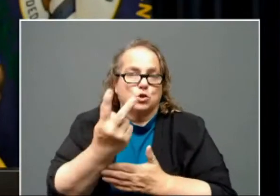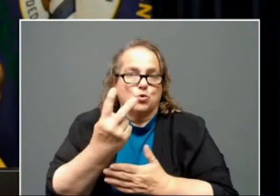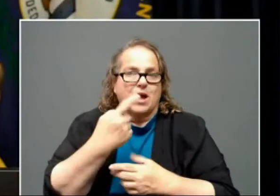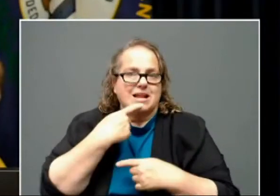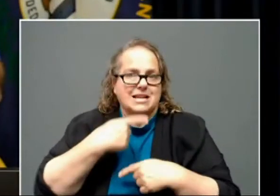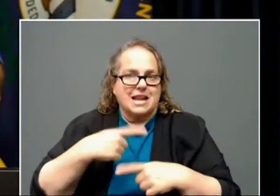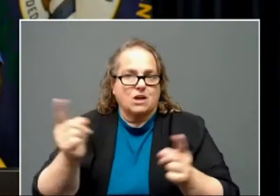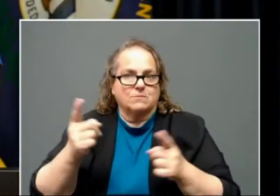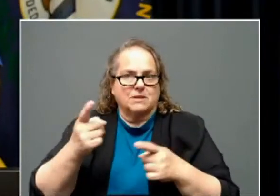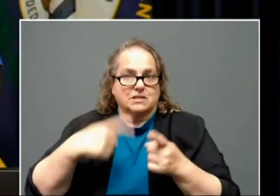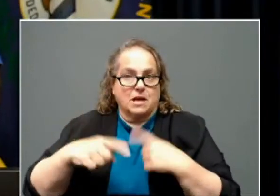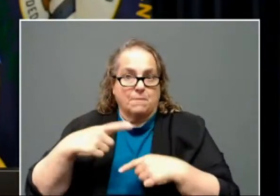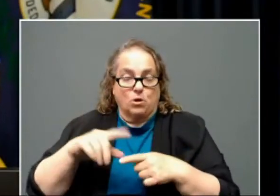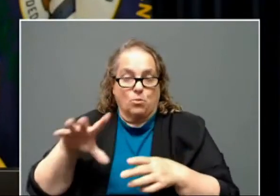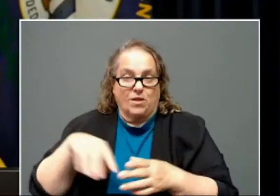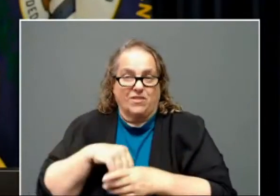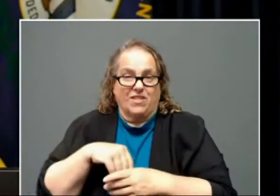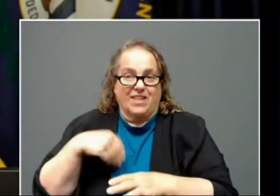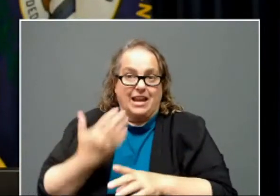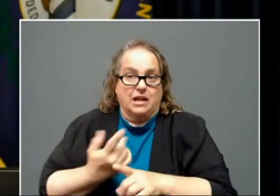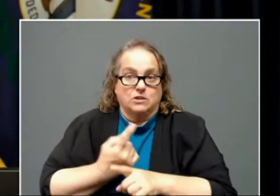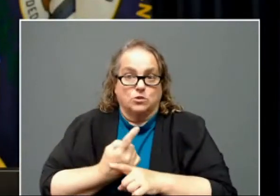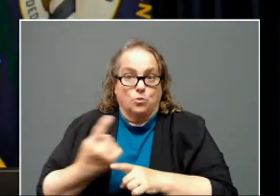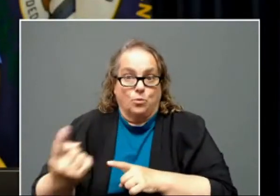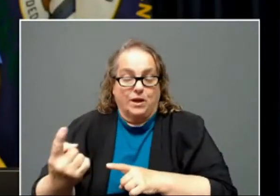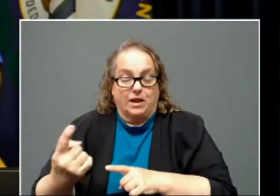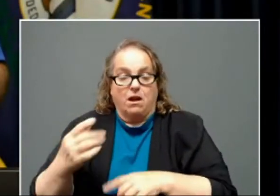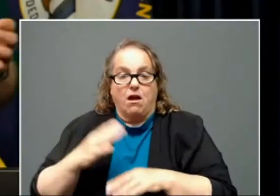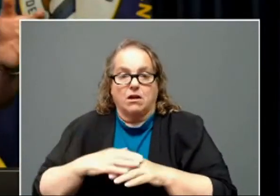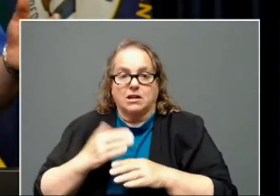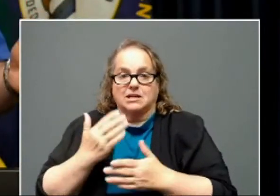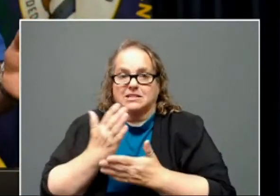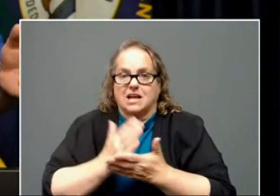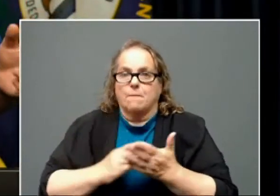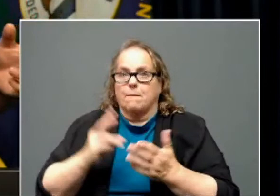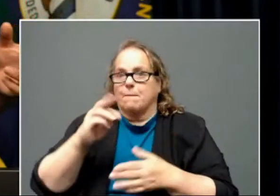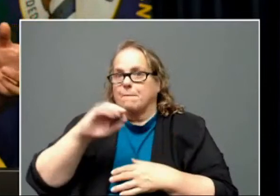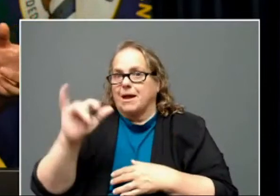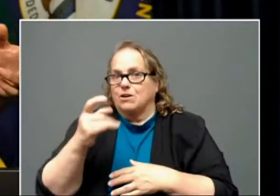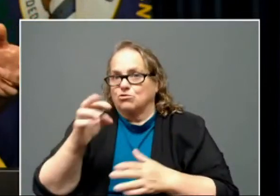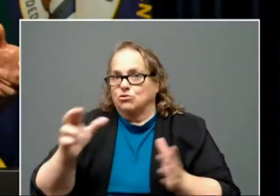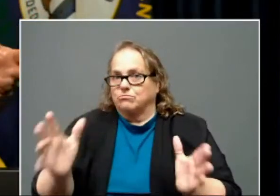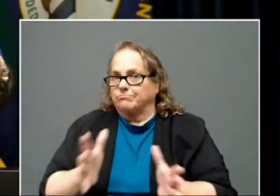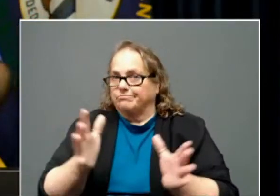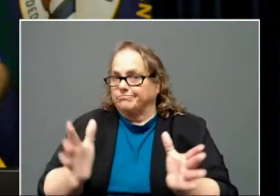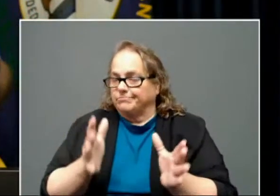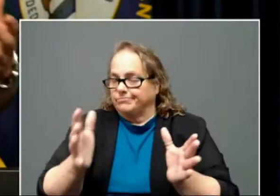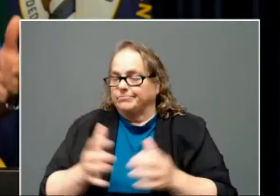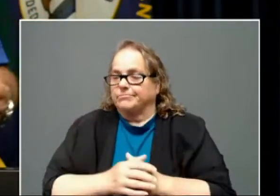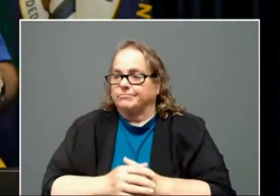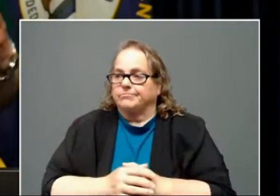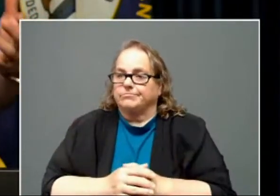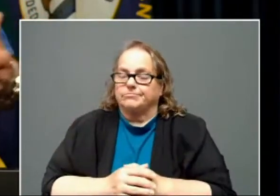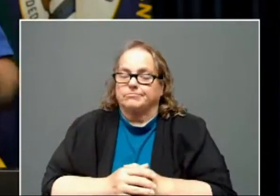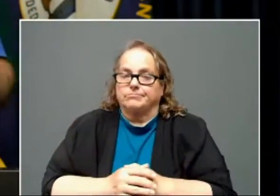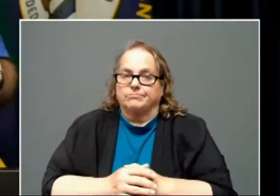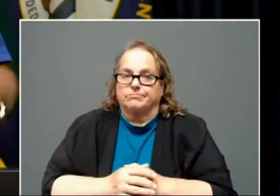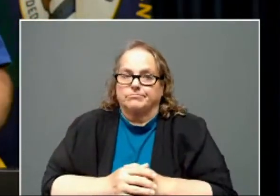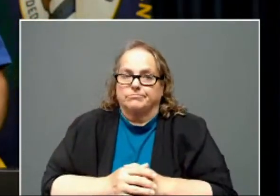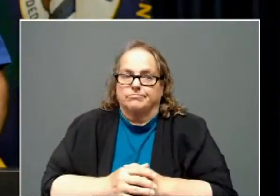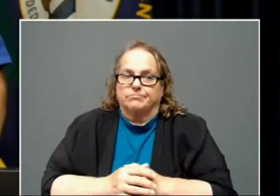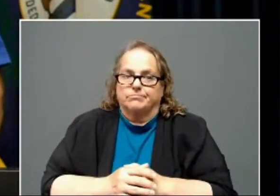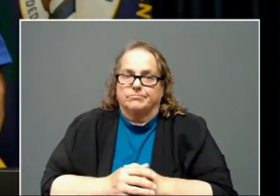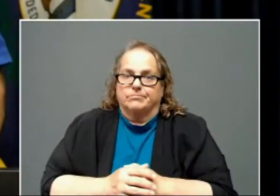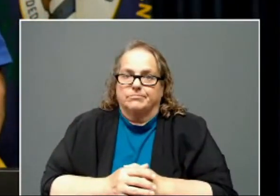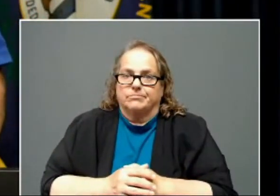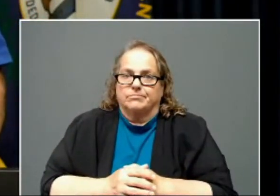think, in the next week about some major incentives. One, working through or incentives, whether people think